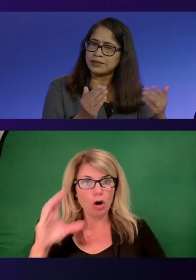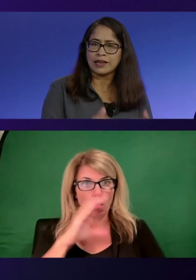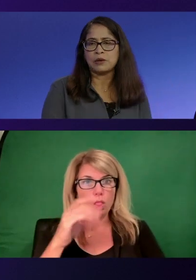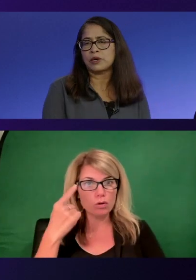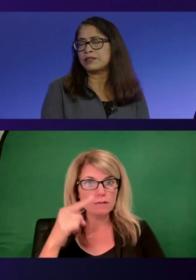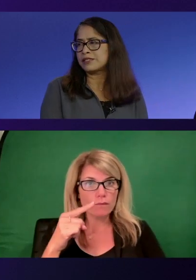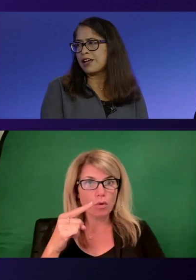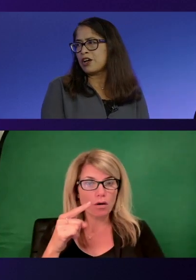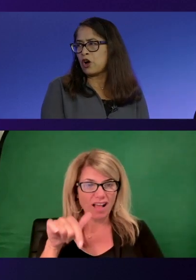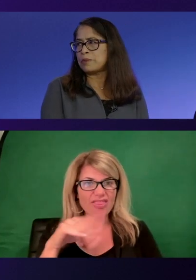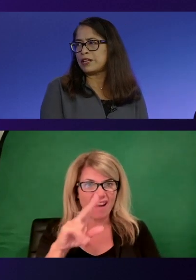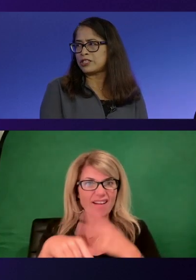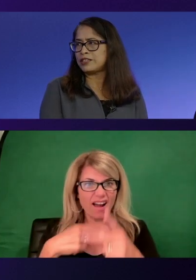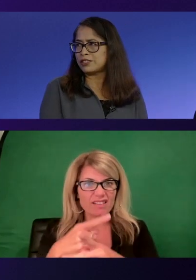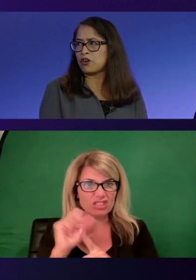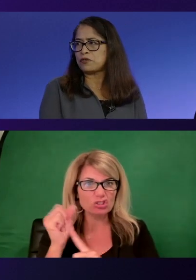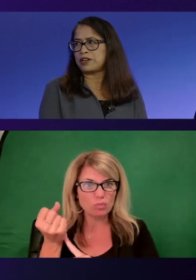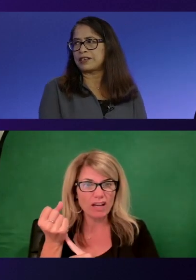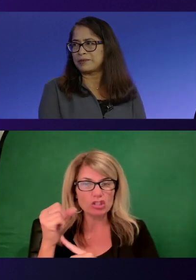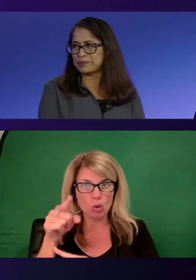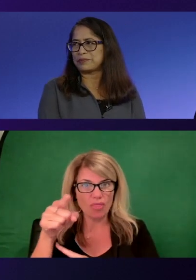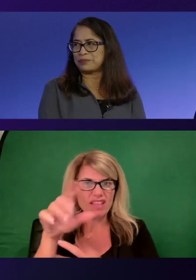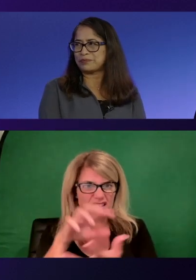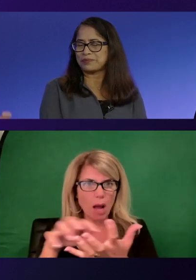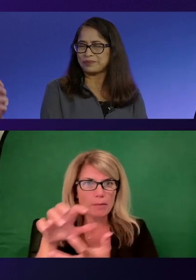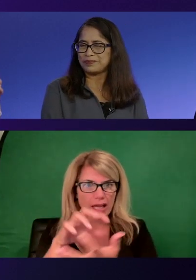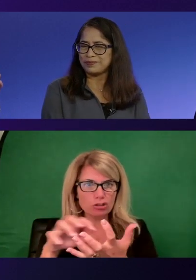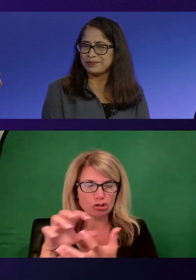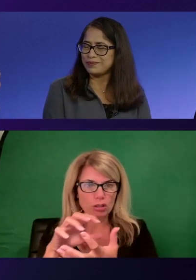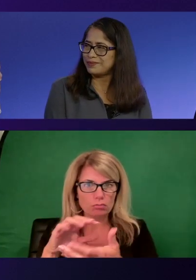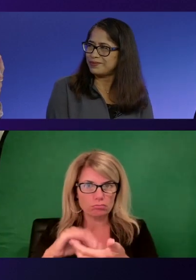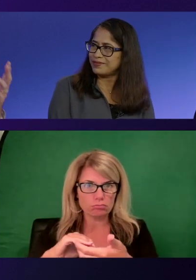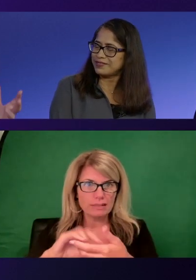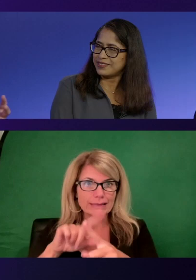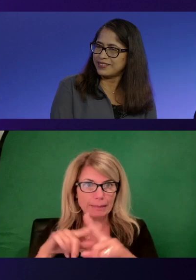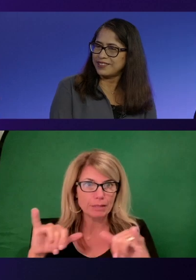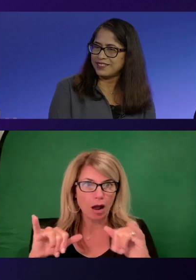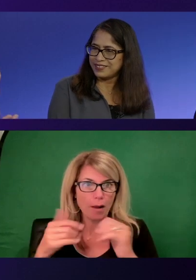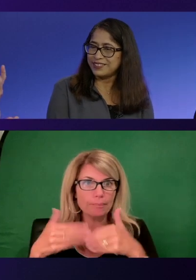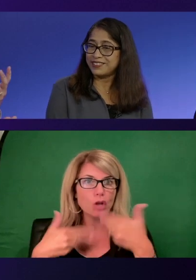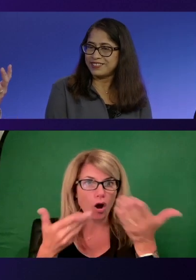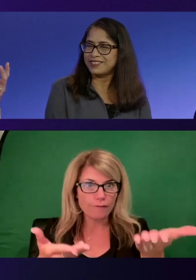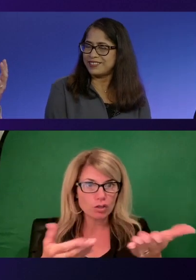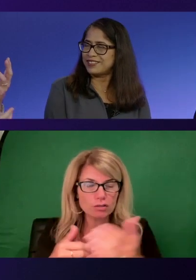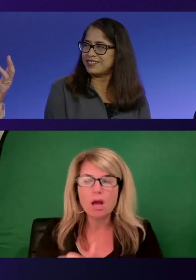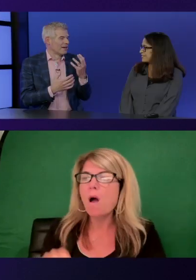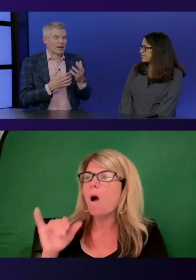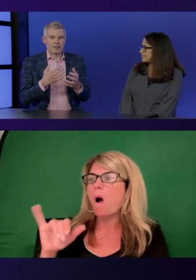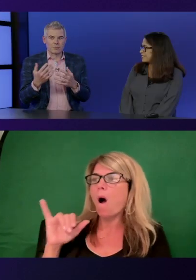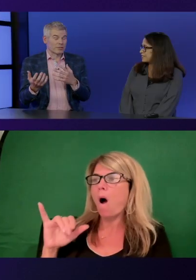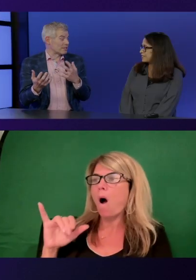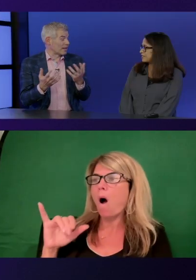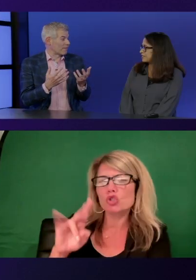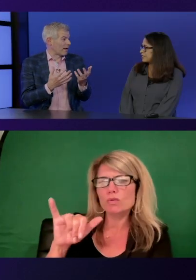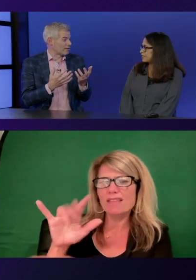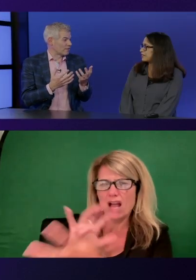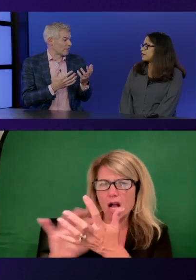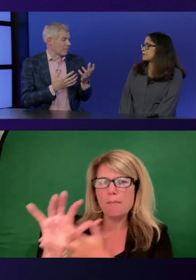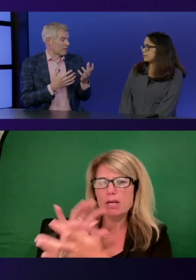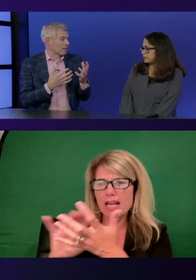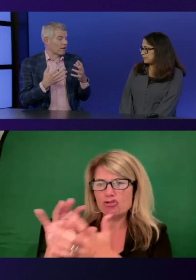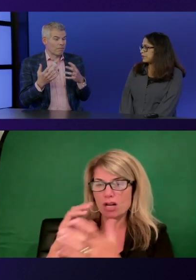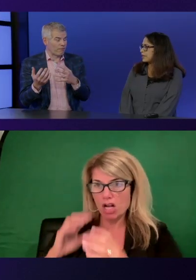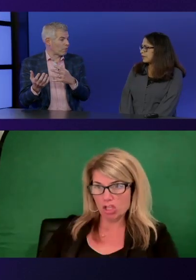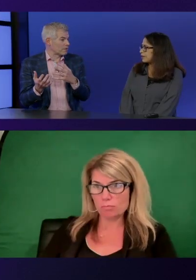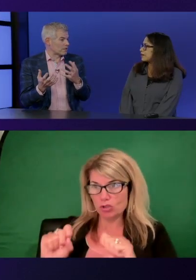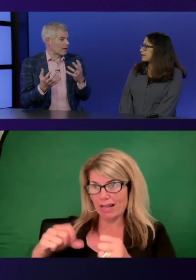that is exactly what this combination is offering. Yeah, so I imagine that that by using this combination, the customers can take advantage of some